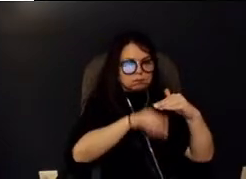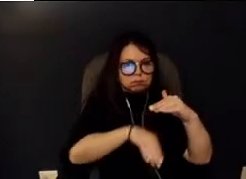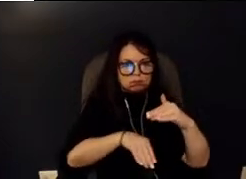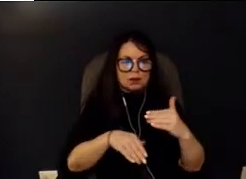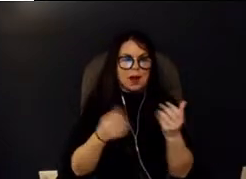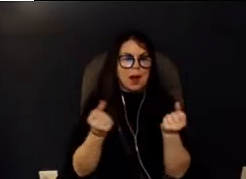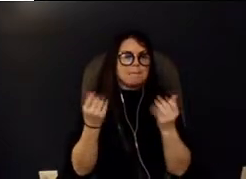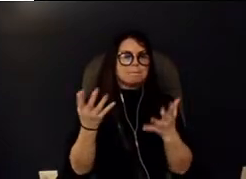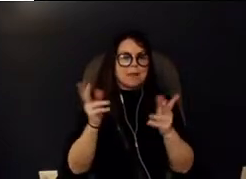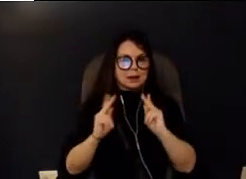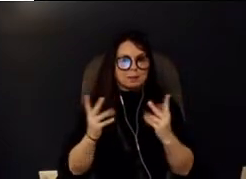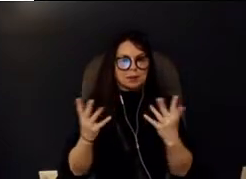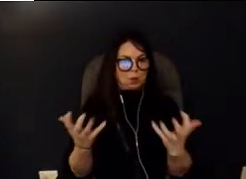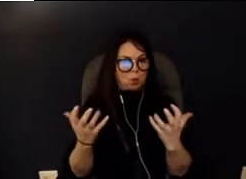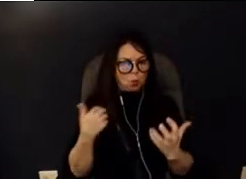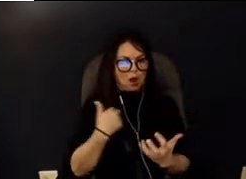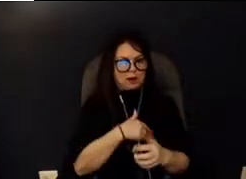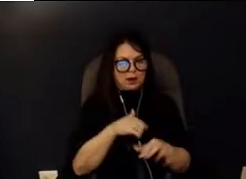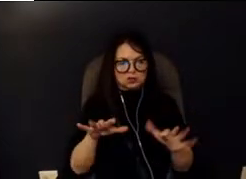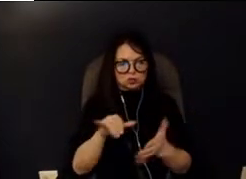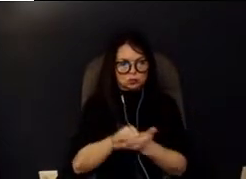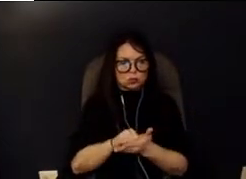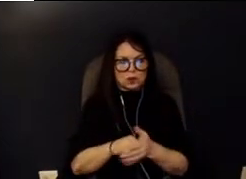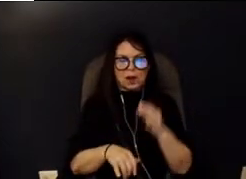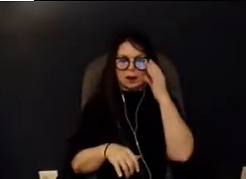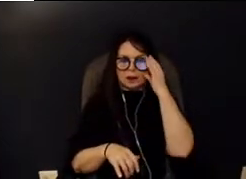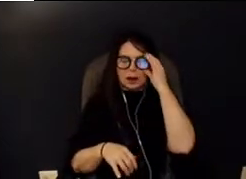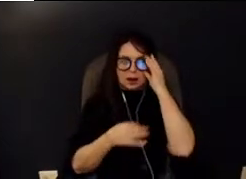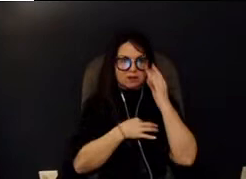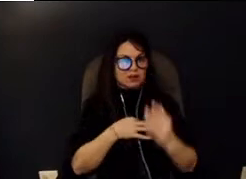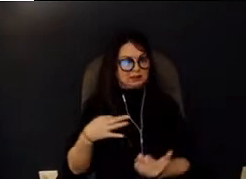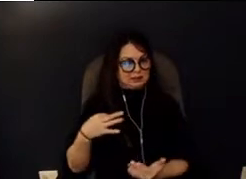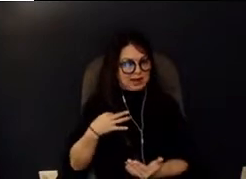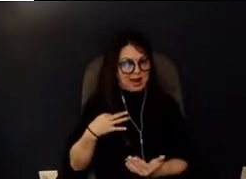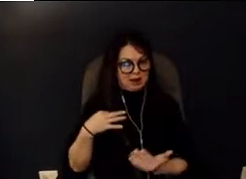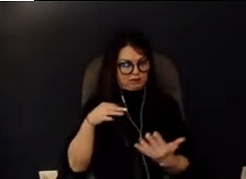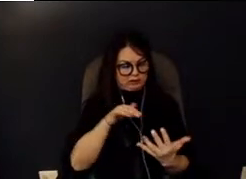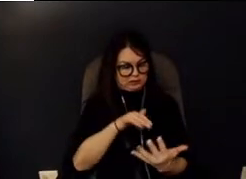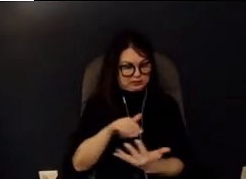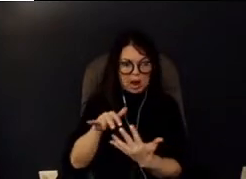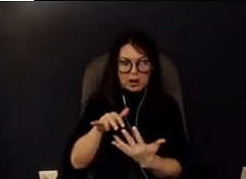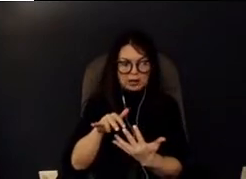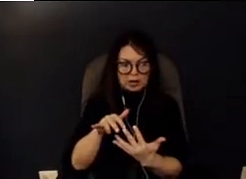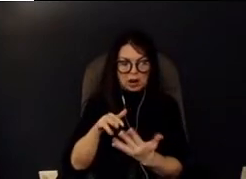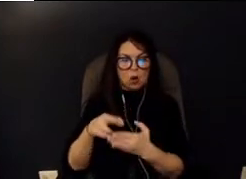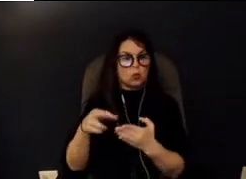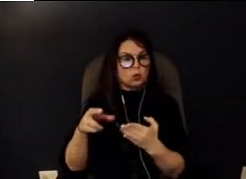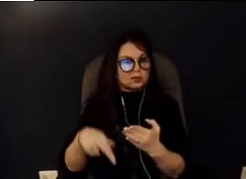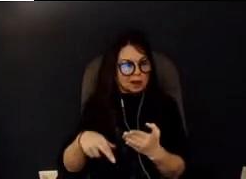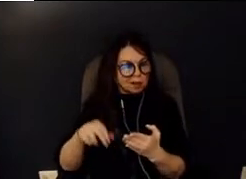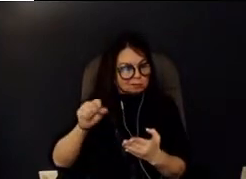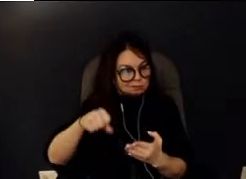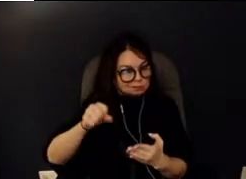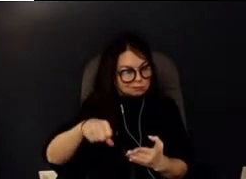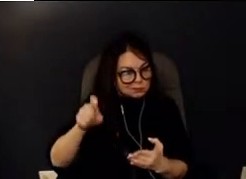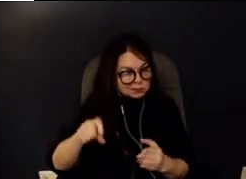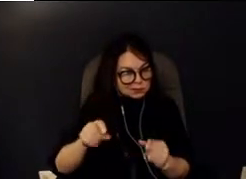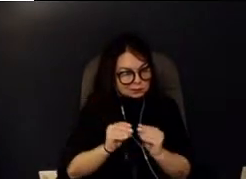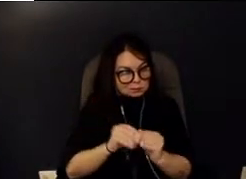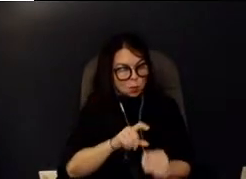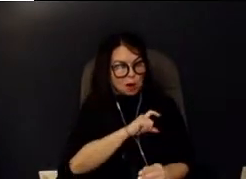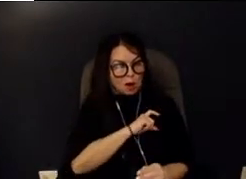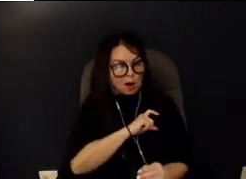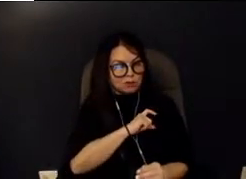if the staffing study does come back and they determine that we need more officers, then we can have that discussion at that time. The mayor has